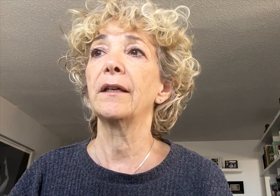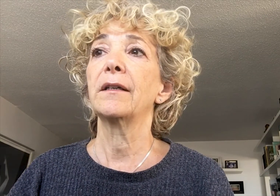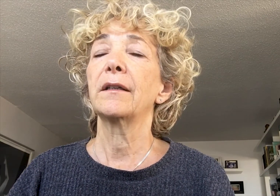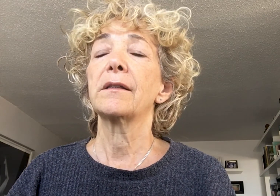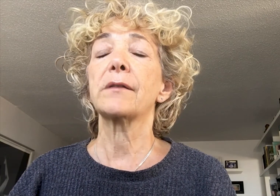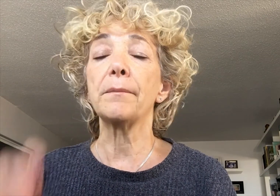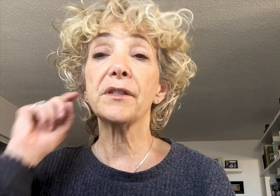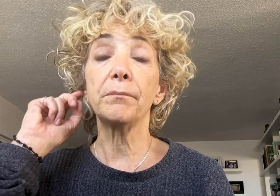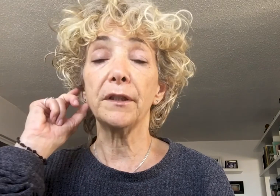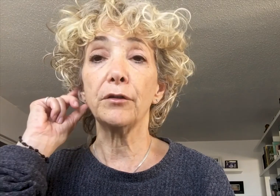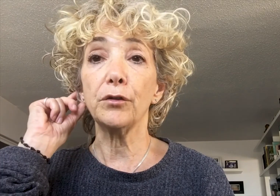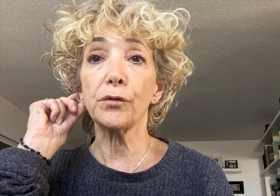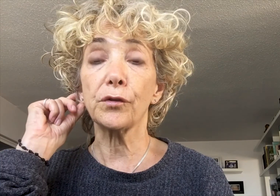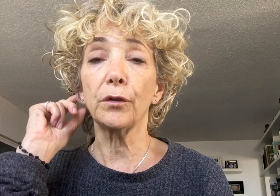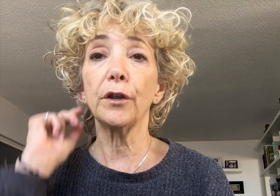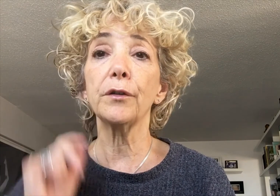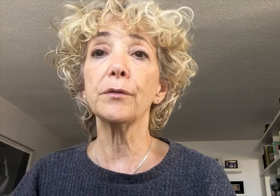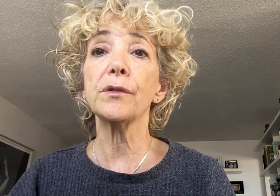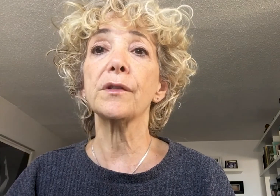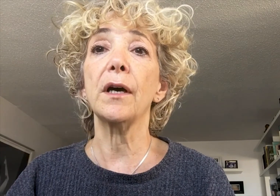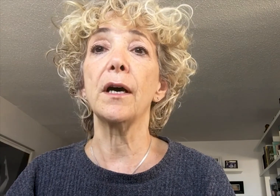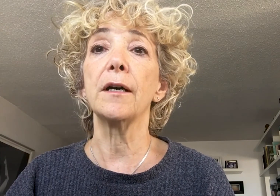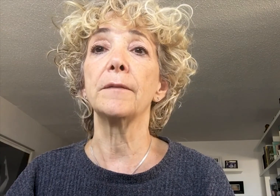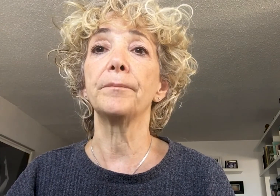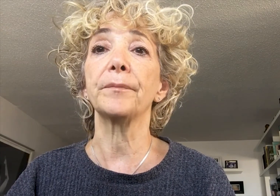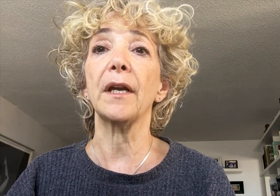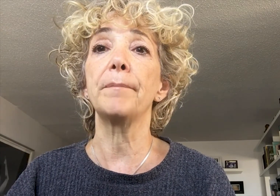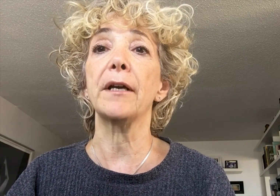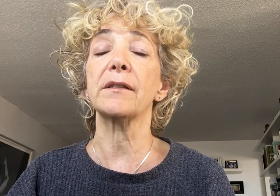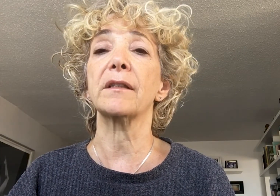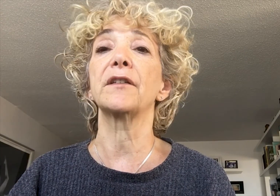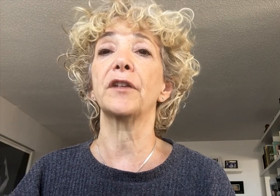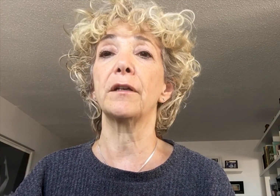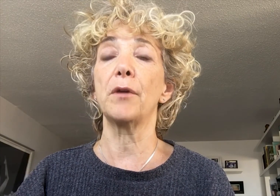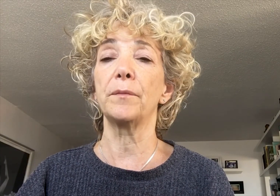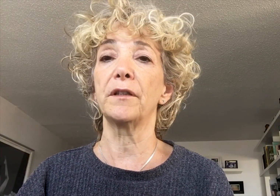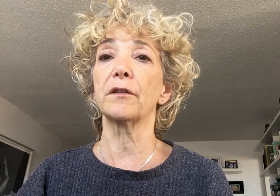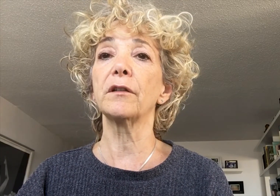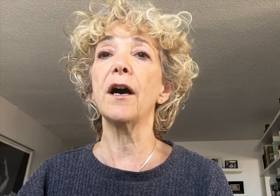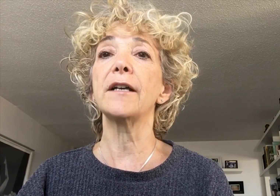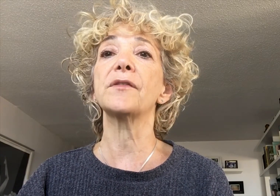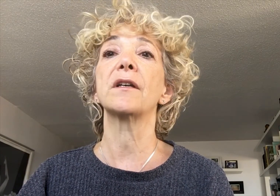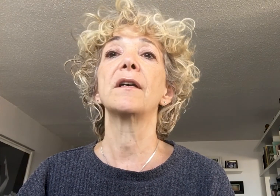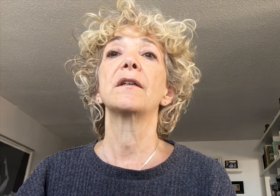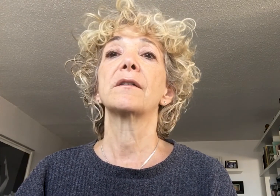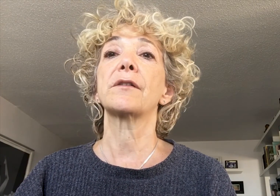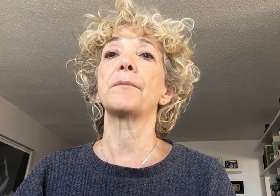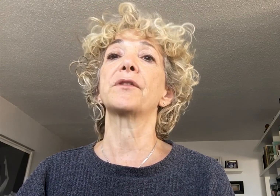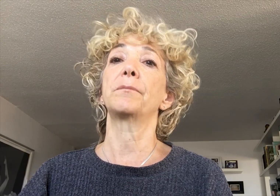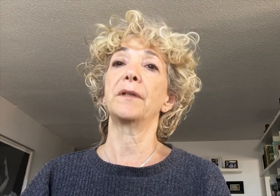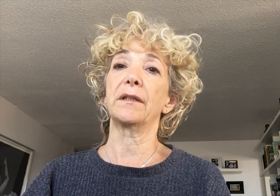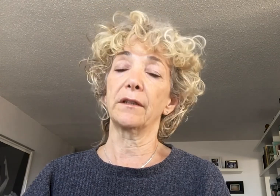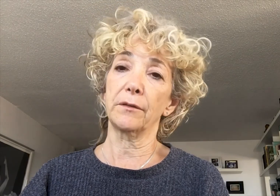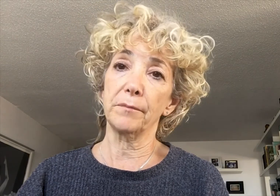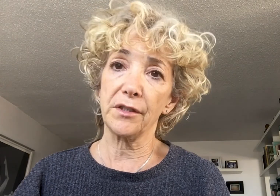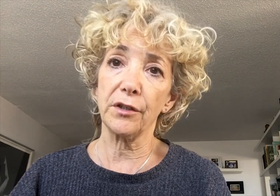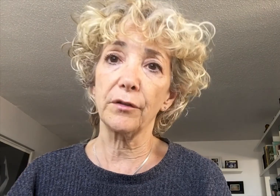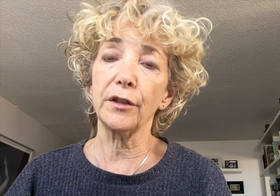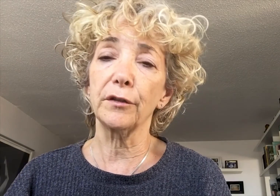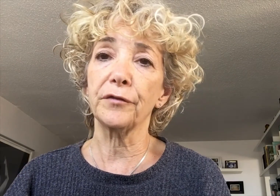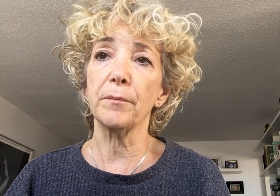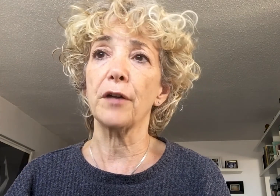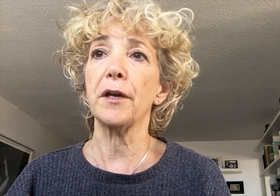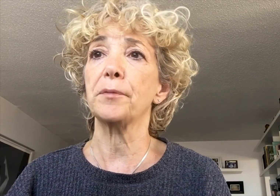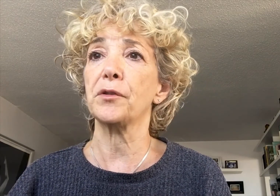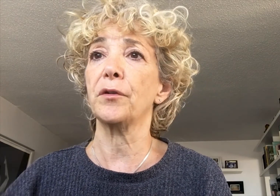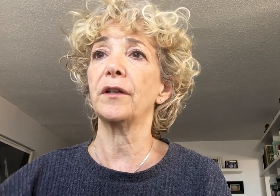nearby. Some submitted new solos about a significant moment in their lives. Some submitted